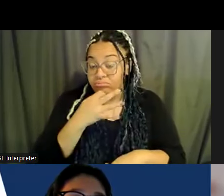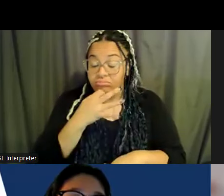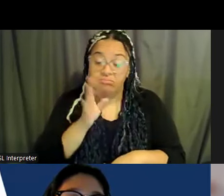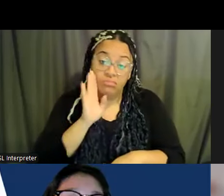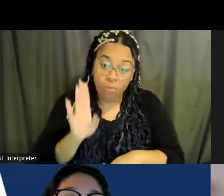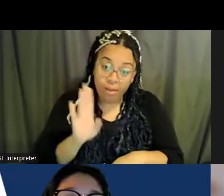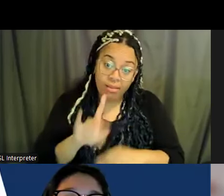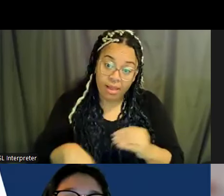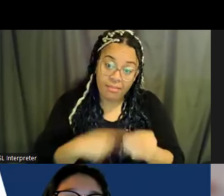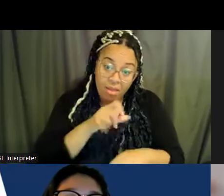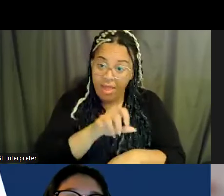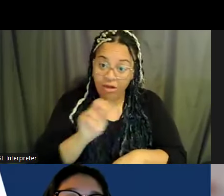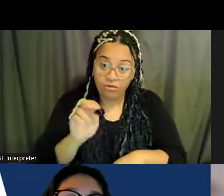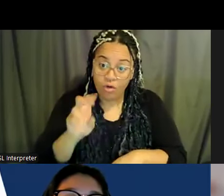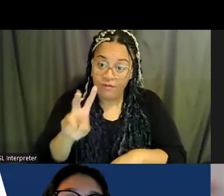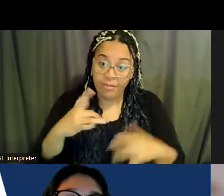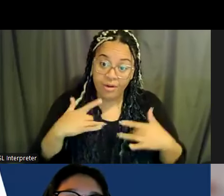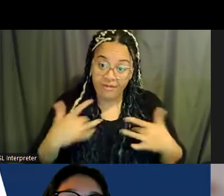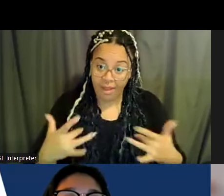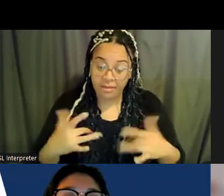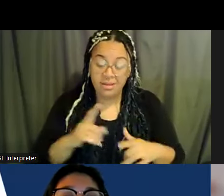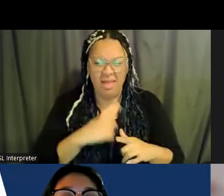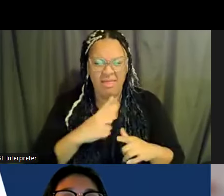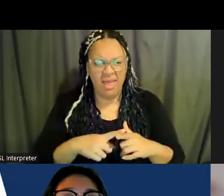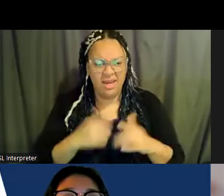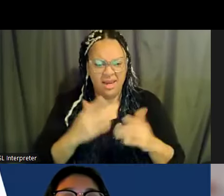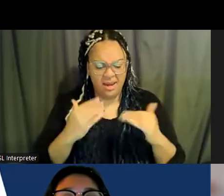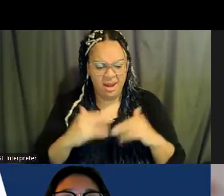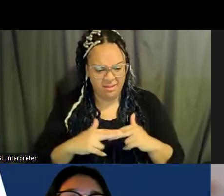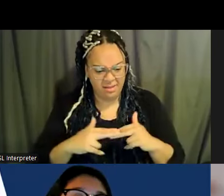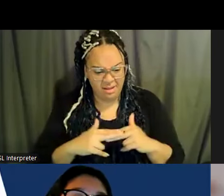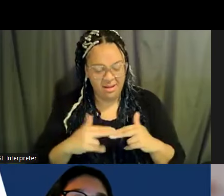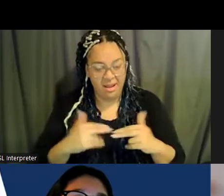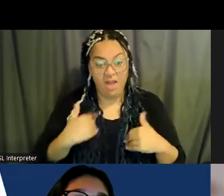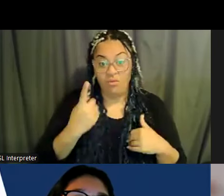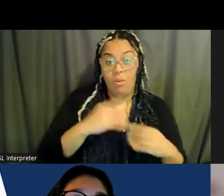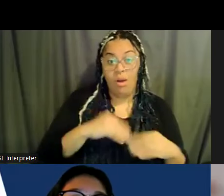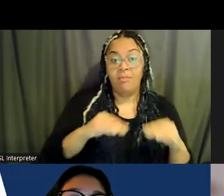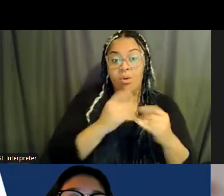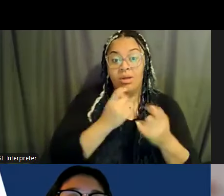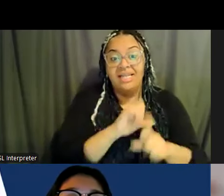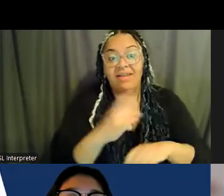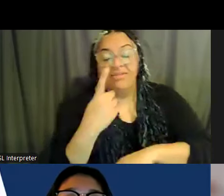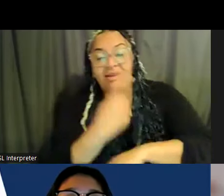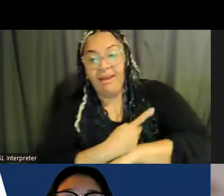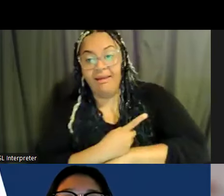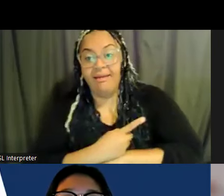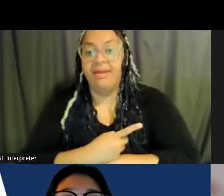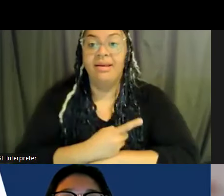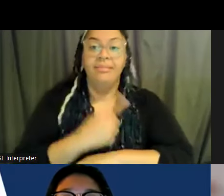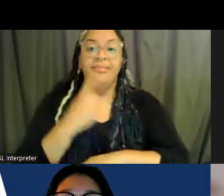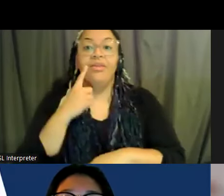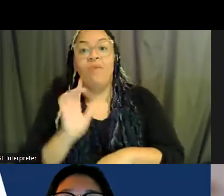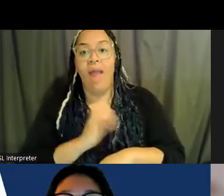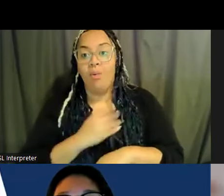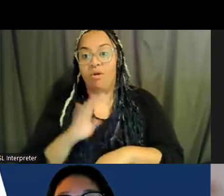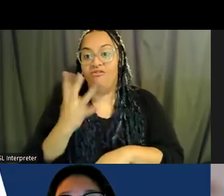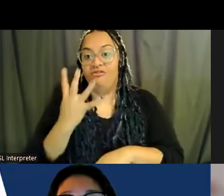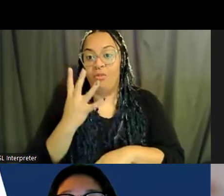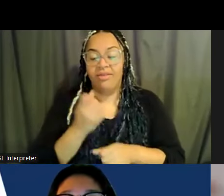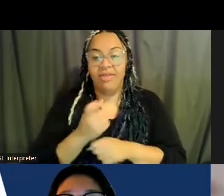that. And then next slide, we have one more save the date for you guys. It is for our 4th annual